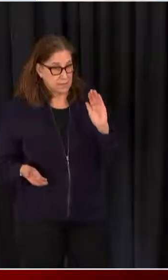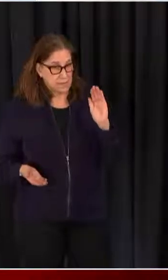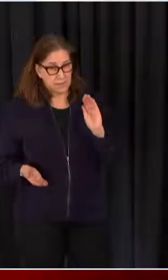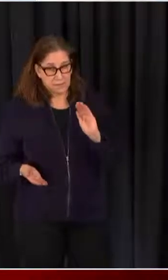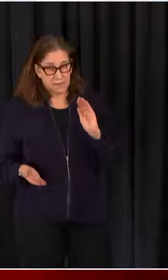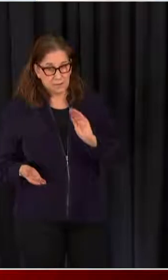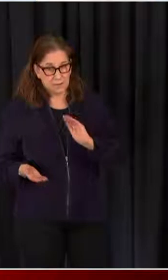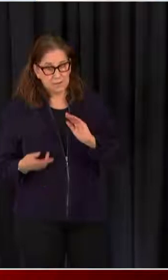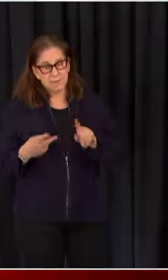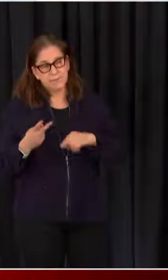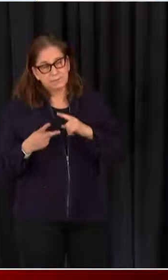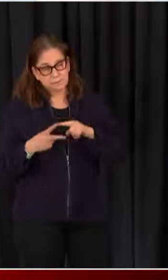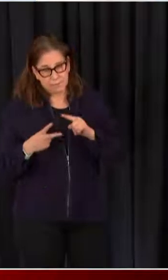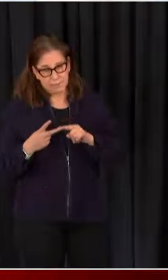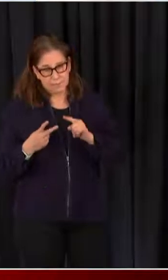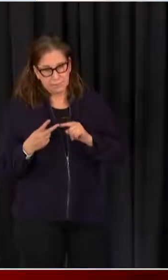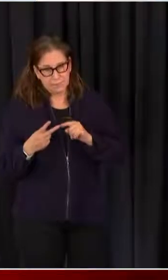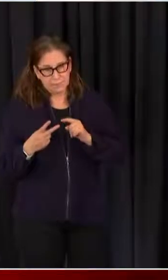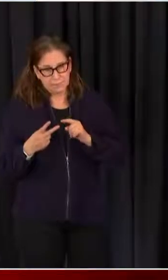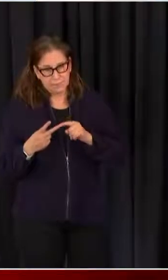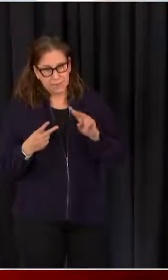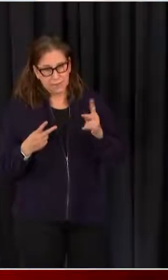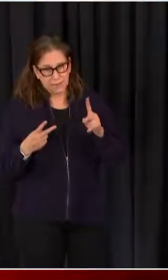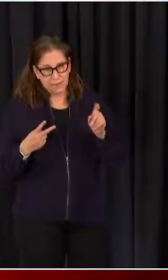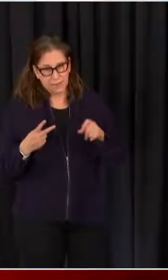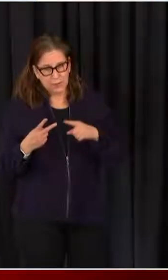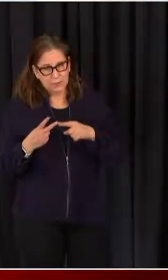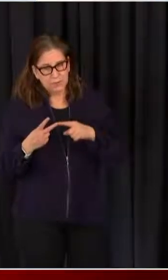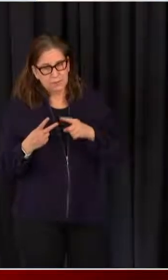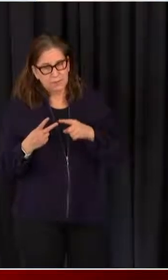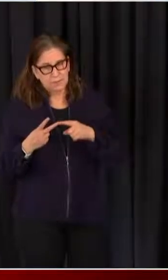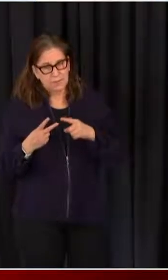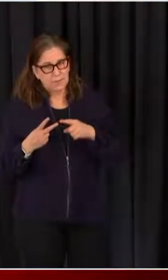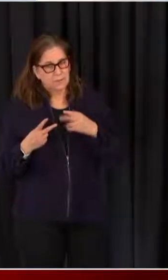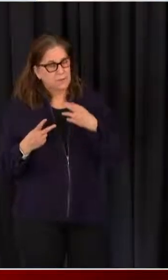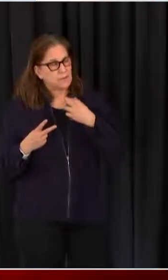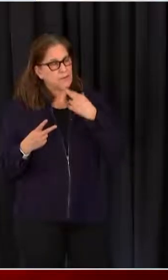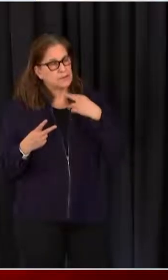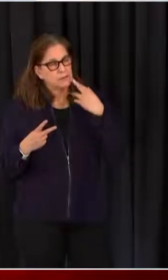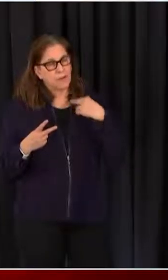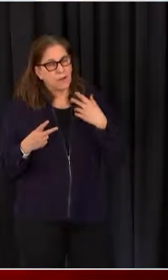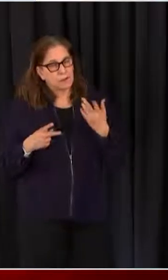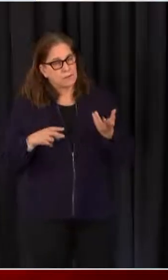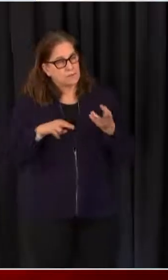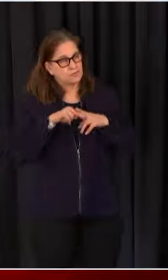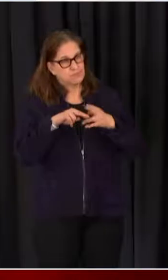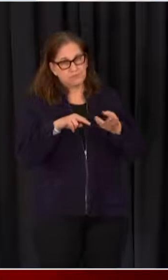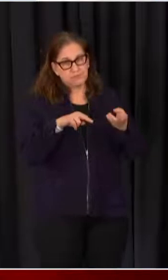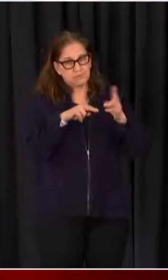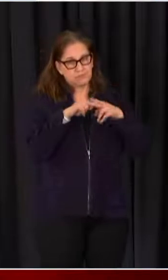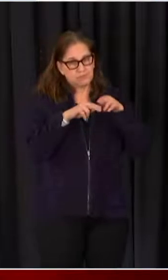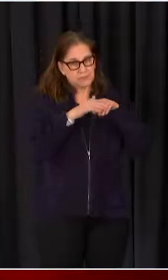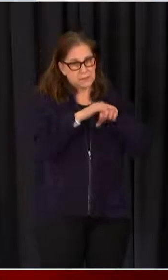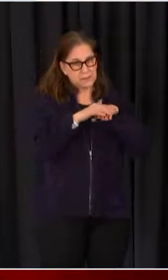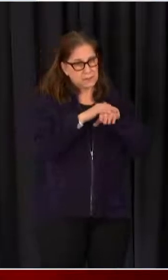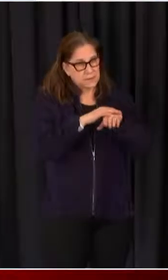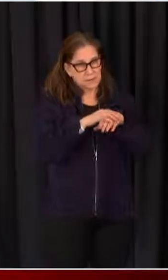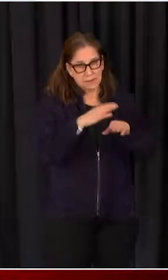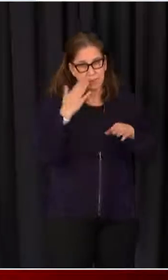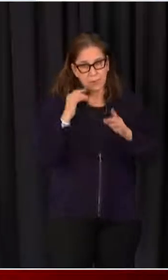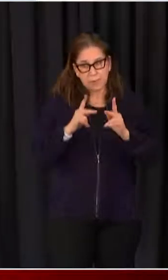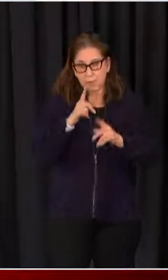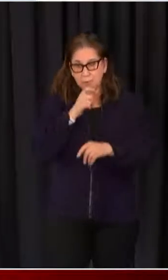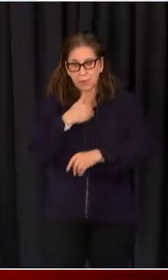second question would be, would the timing of increasing restaurant capacity indoors coincide with vaccinating